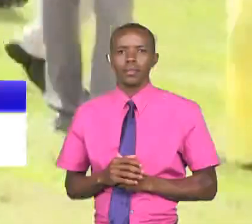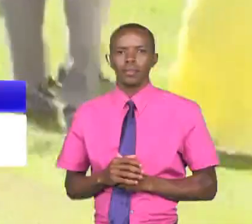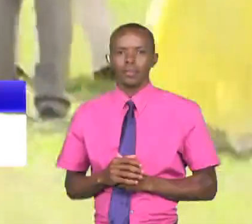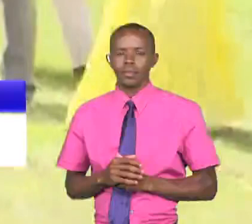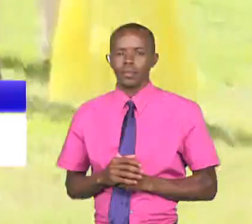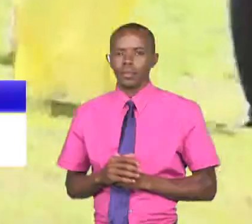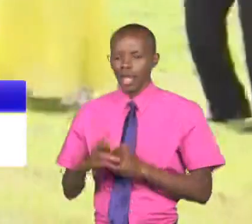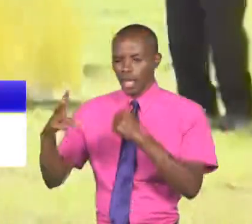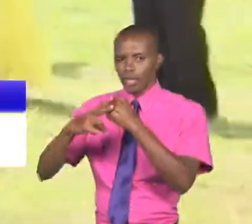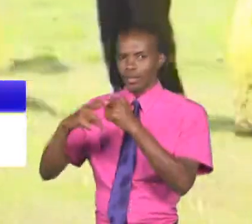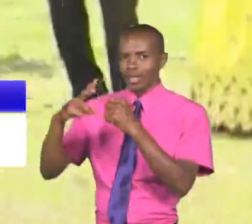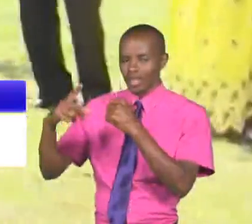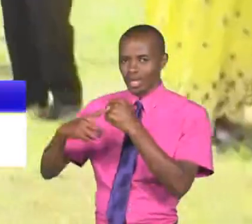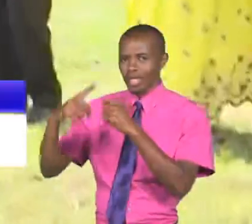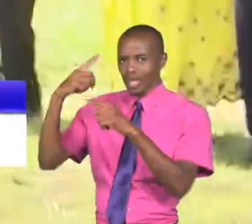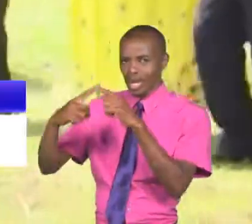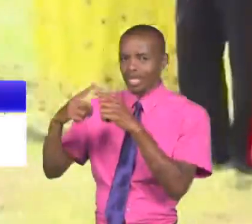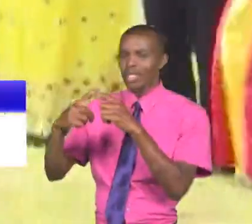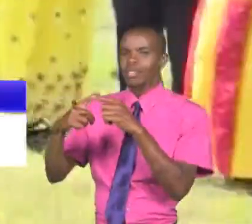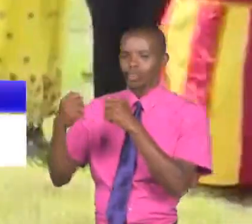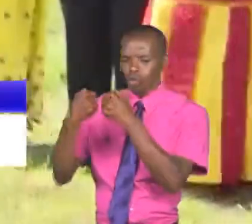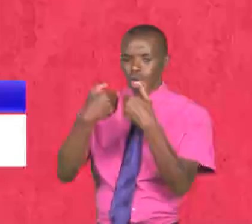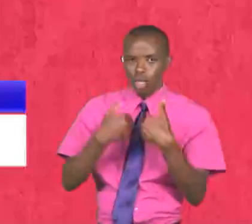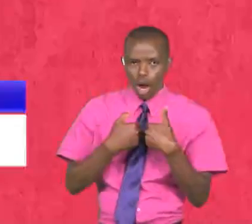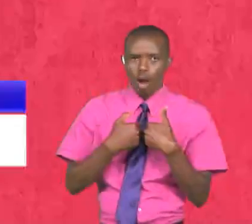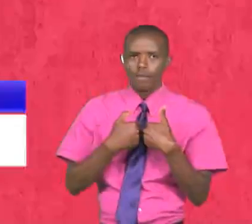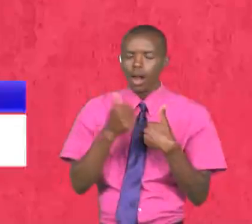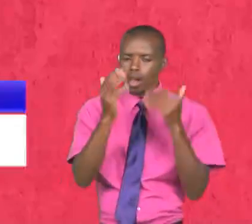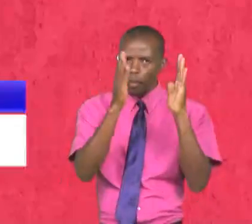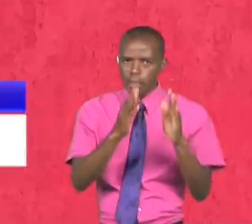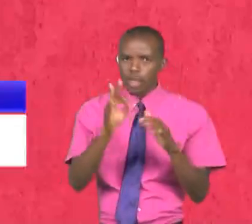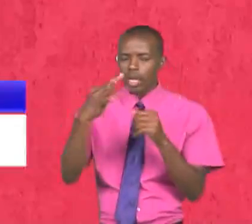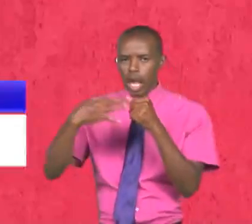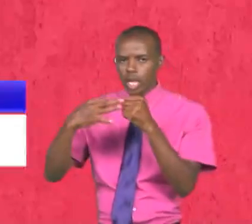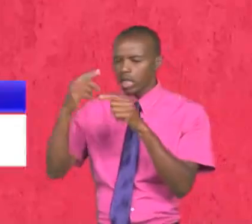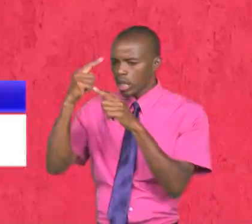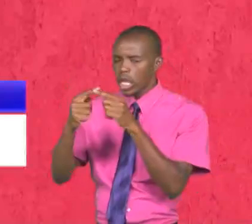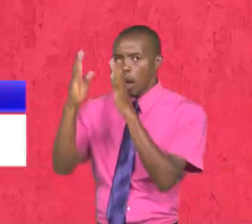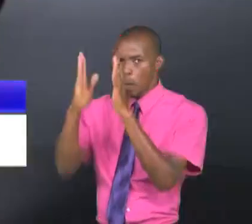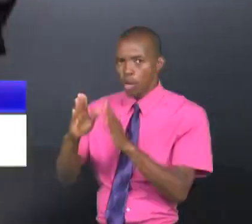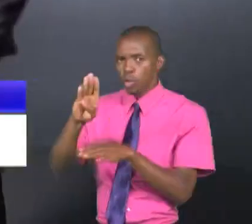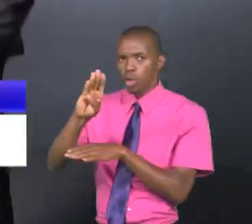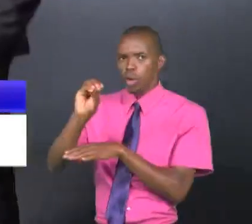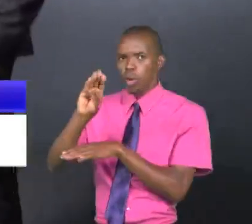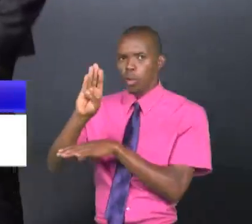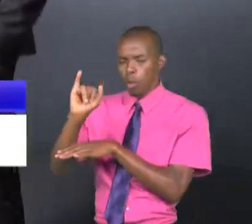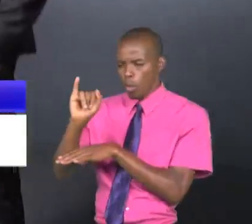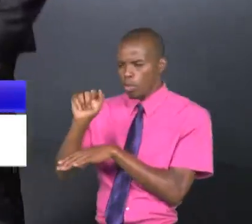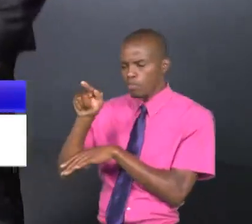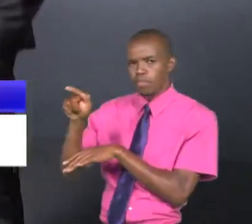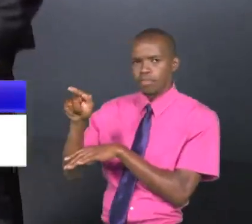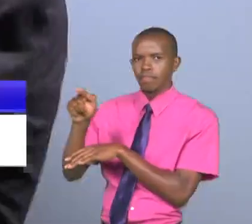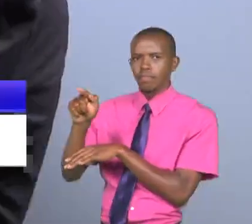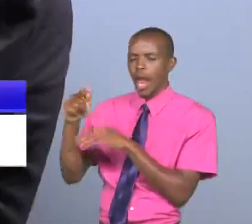The 76-year-old faces 10 challenges, most notably 38-year-old pop star turned politician Robert